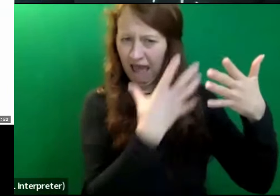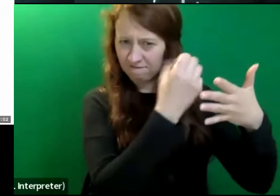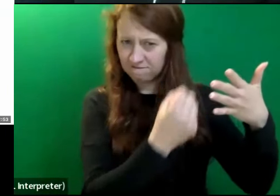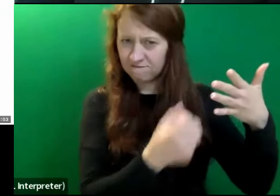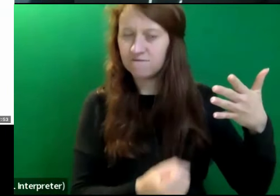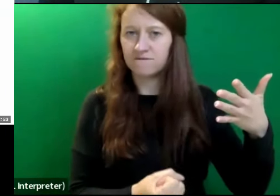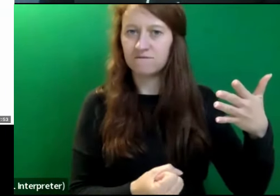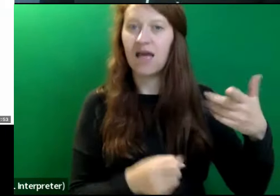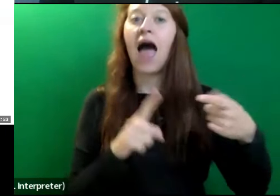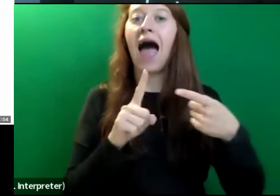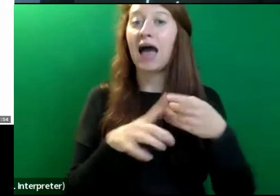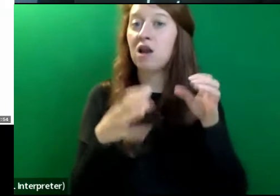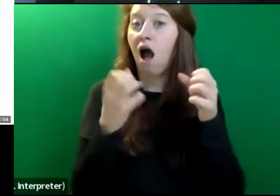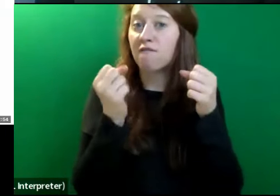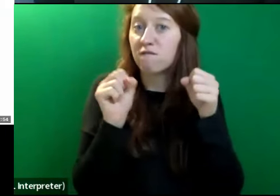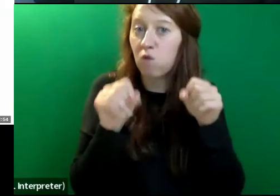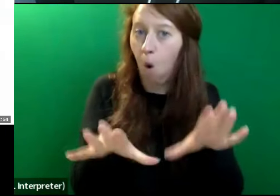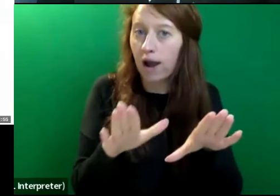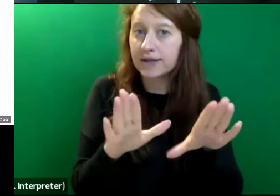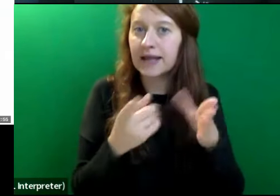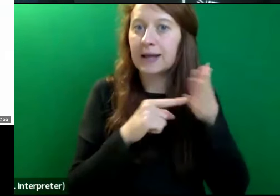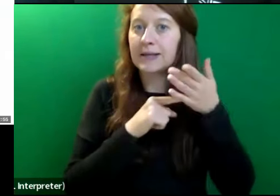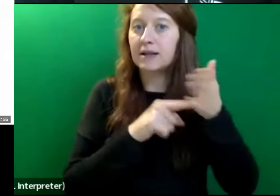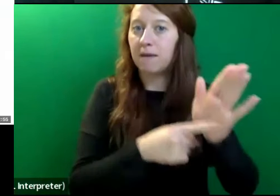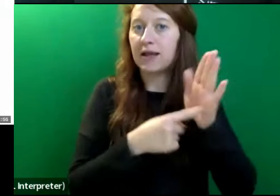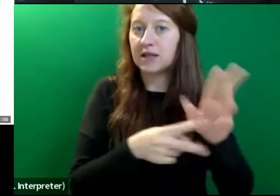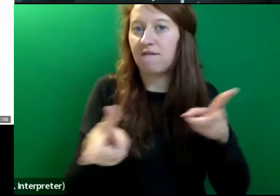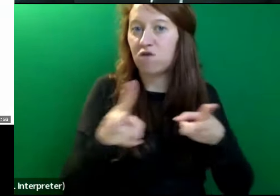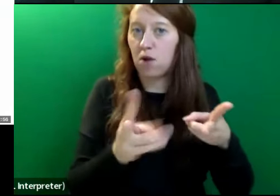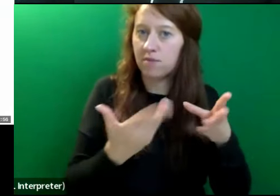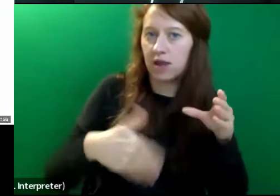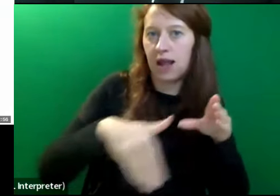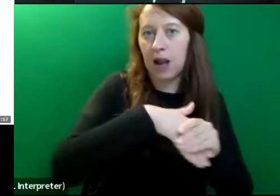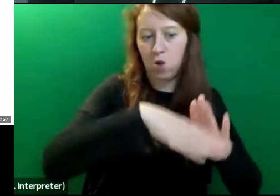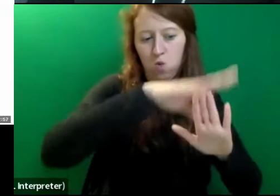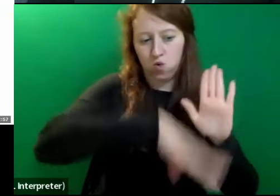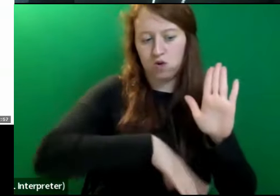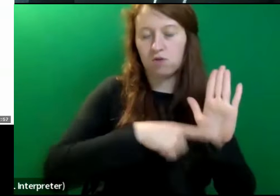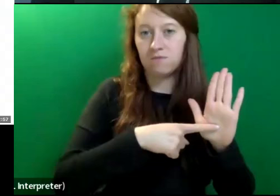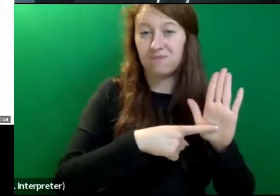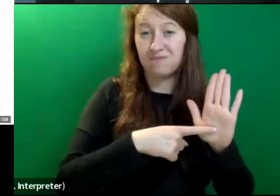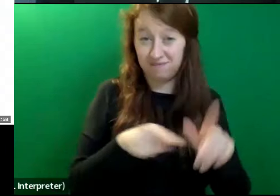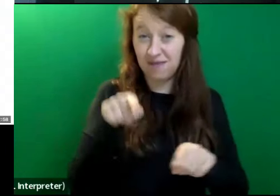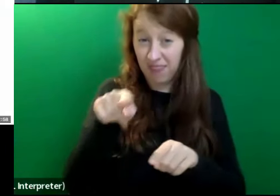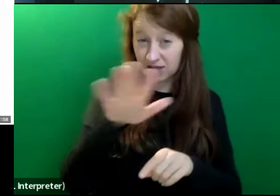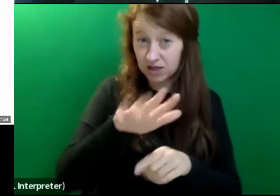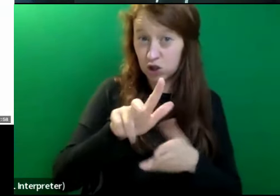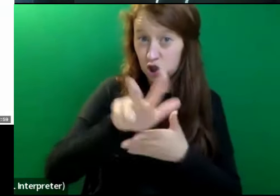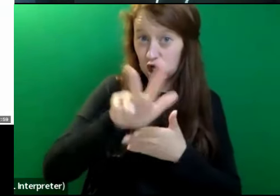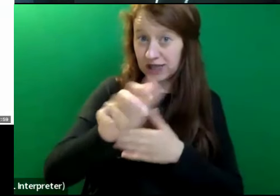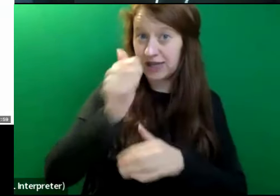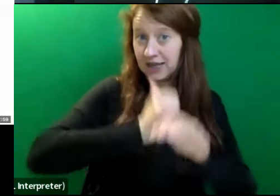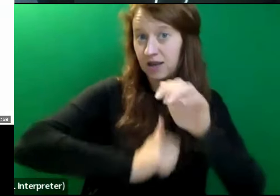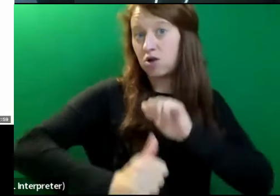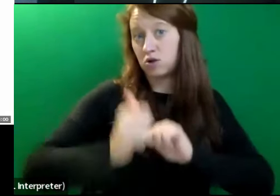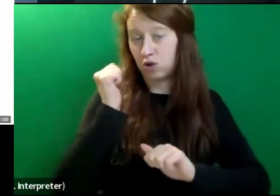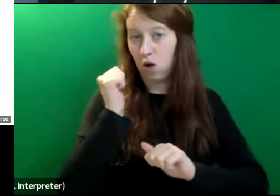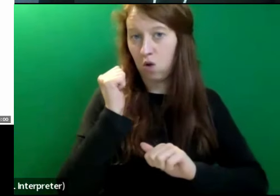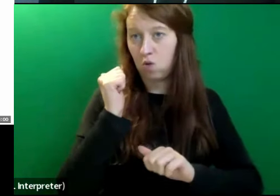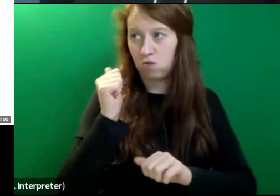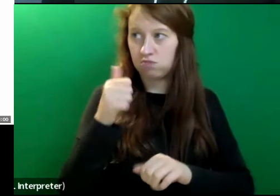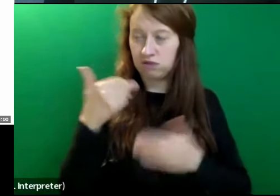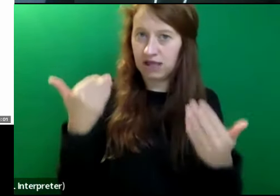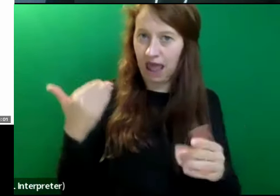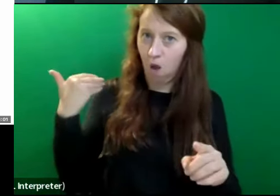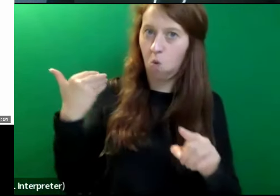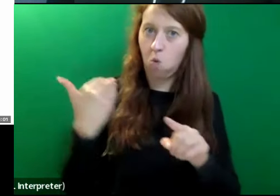And obviously depicting verbs is included in that. So that was 13 years ago, and those topics are still a